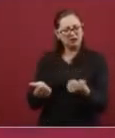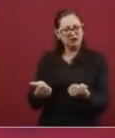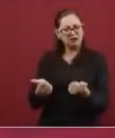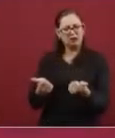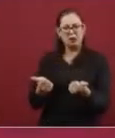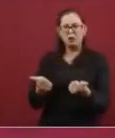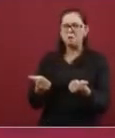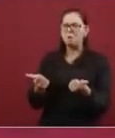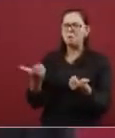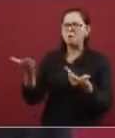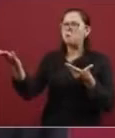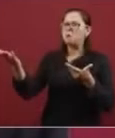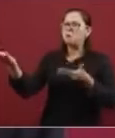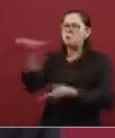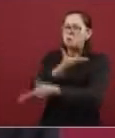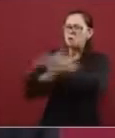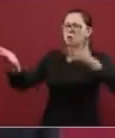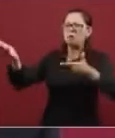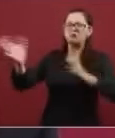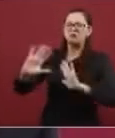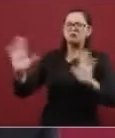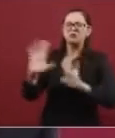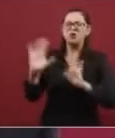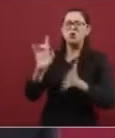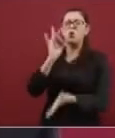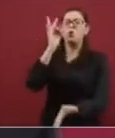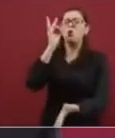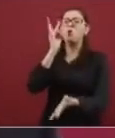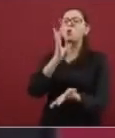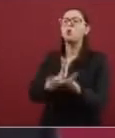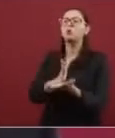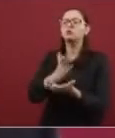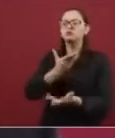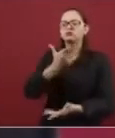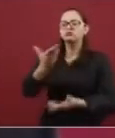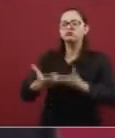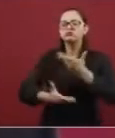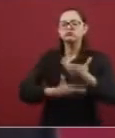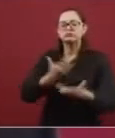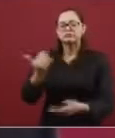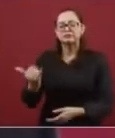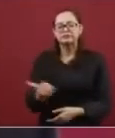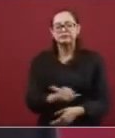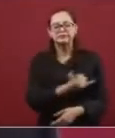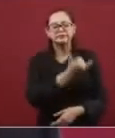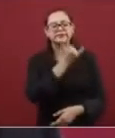We're not asking for anything except for forgiveness for the injuries.